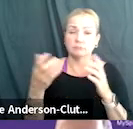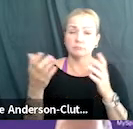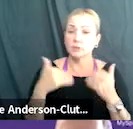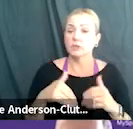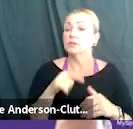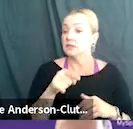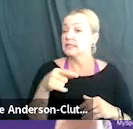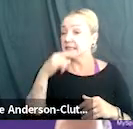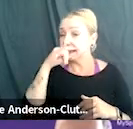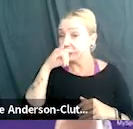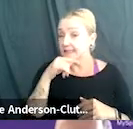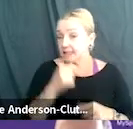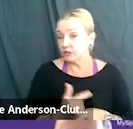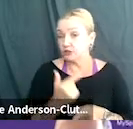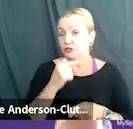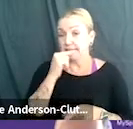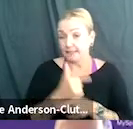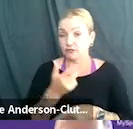one might have expected for a child.